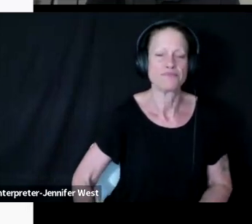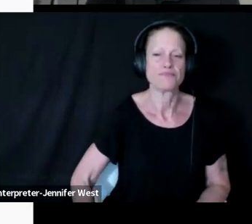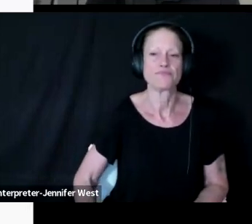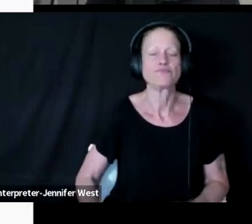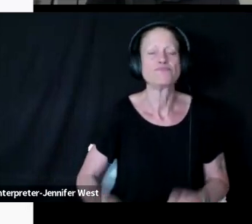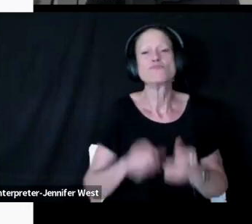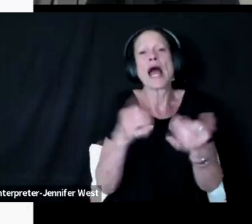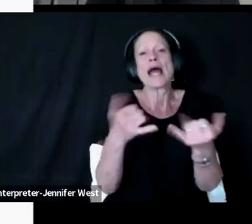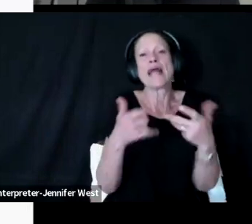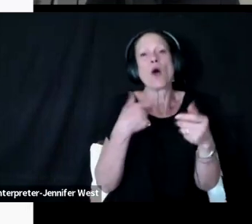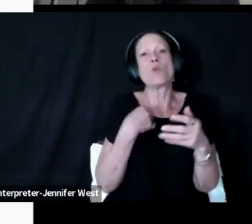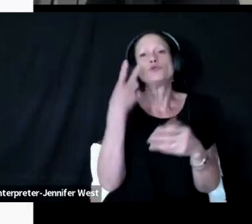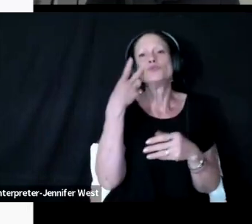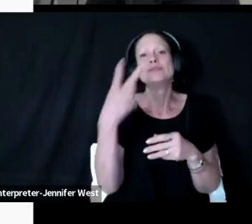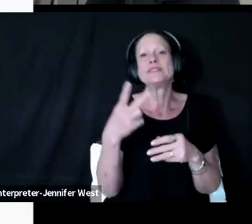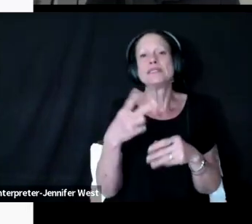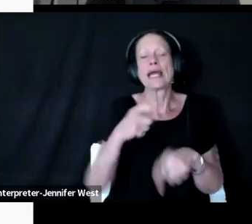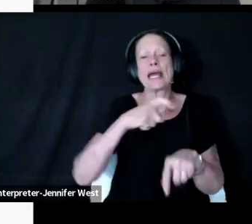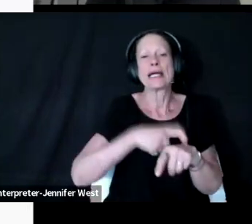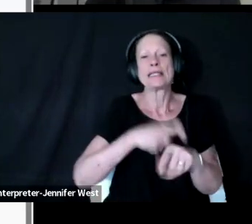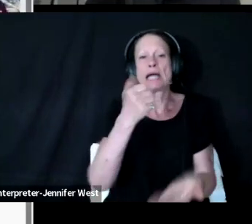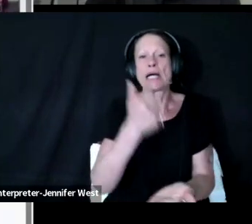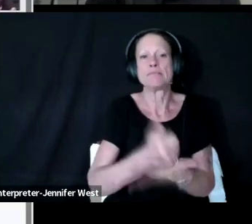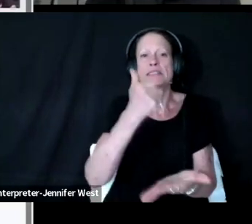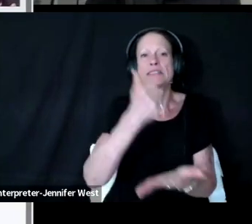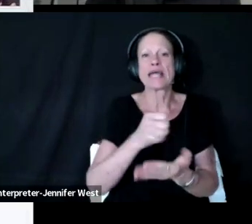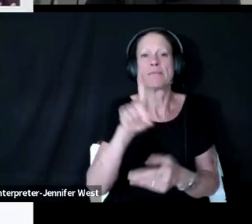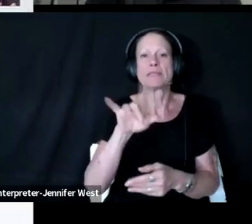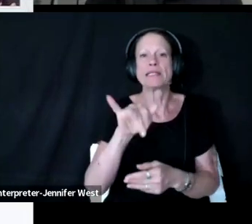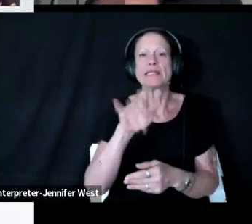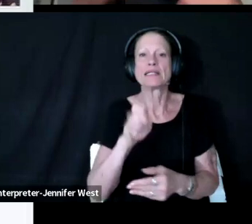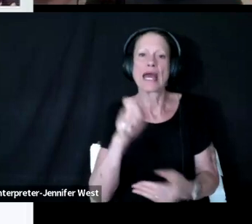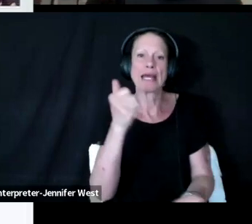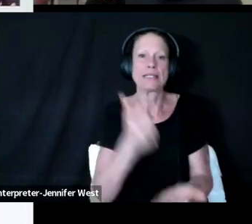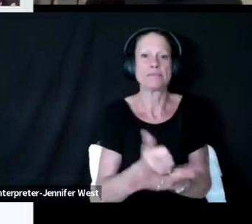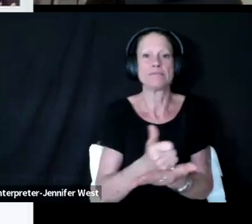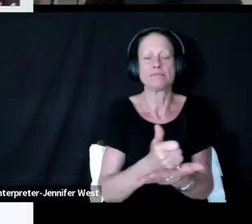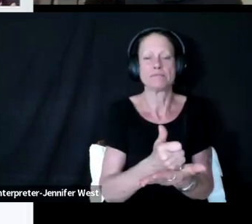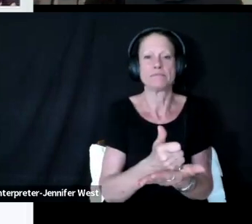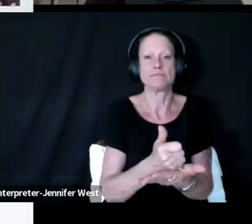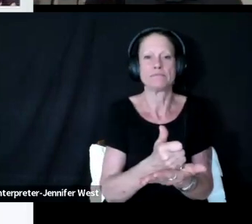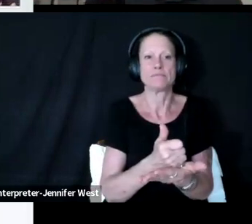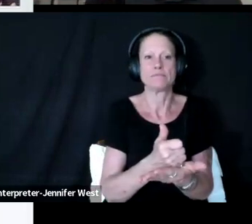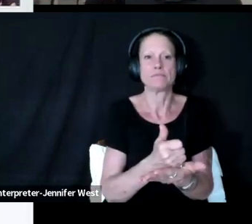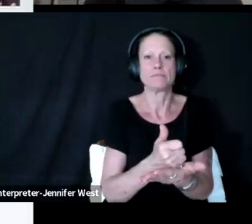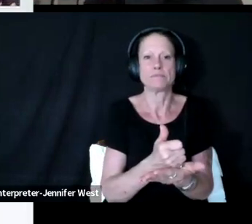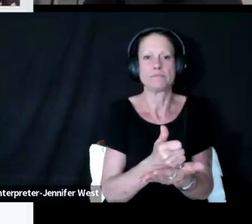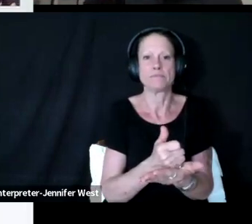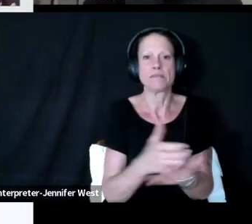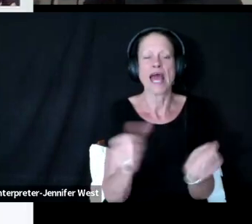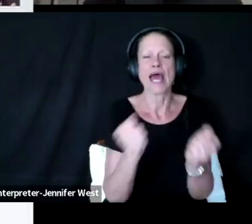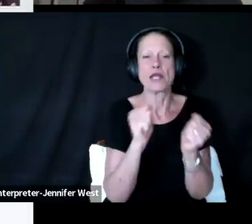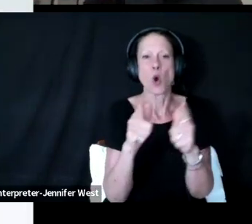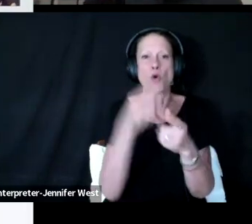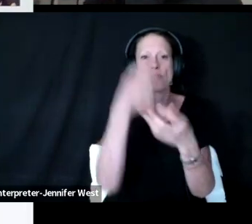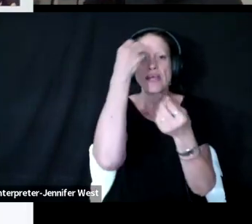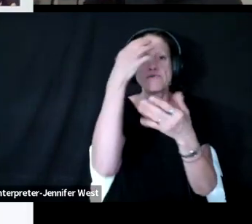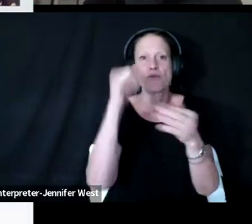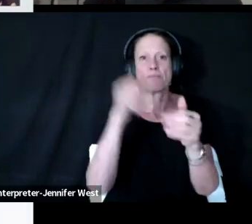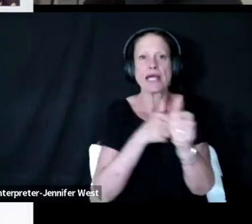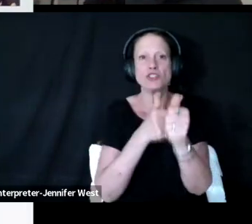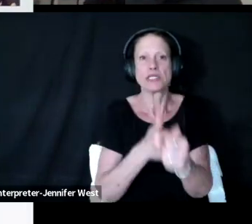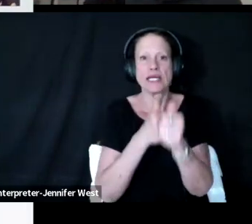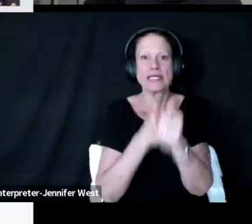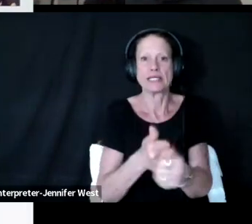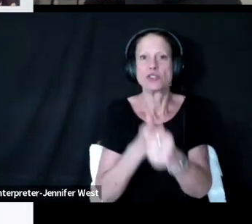it's time stamped and date stamped. And all of this information is tracked. So you can go in to add a